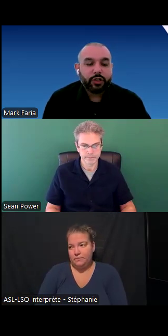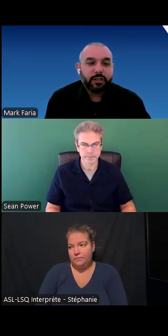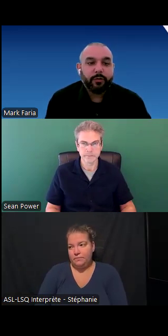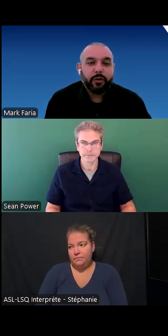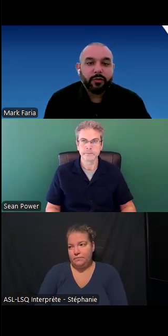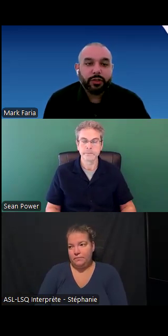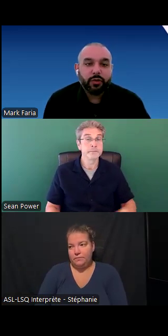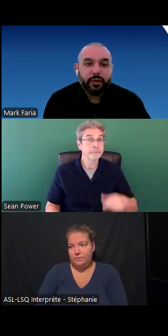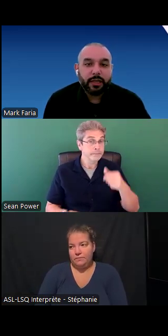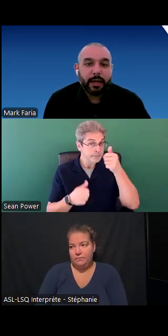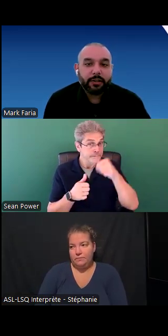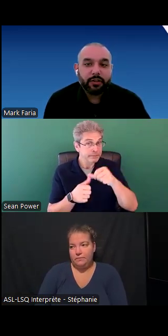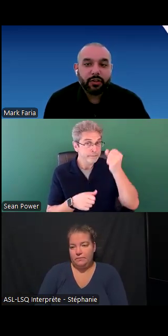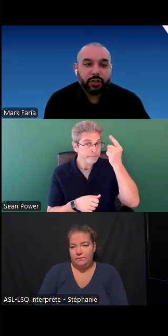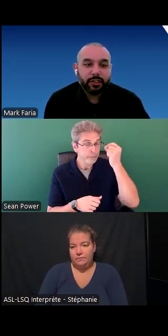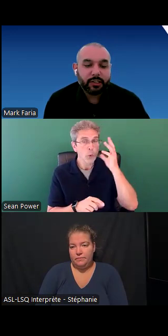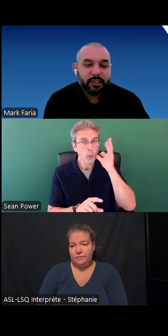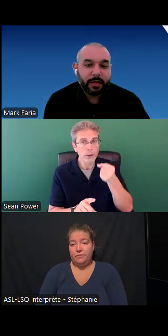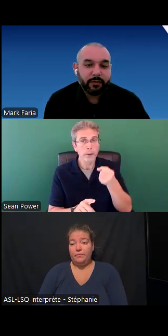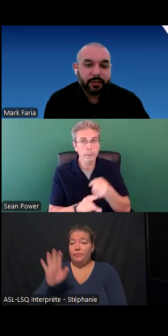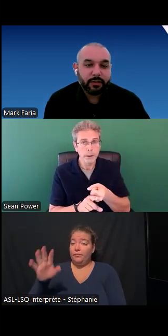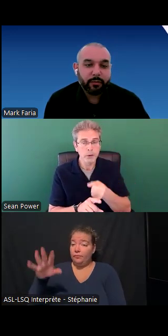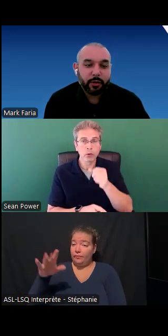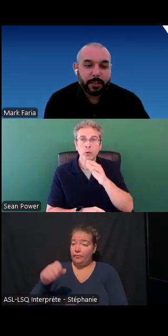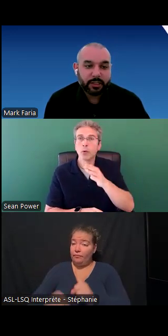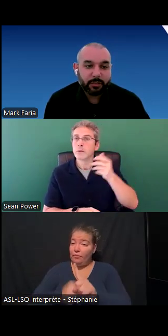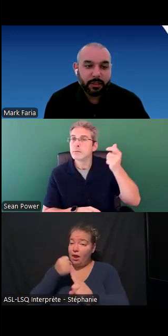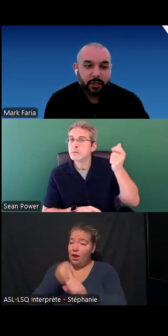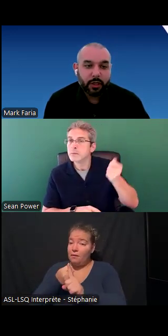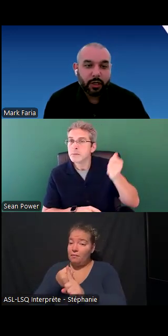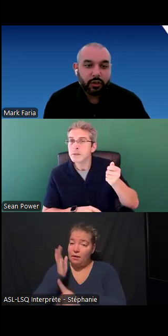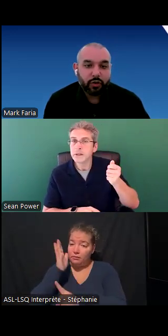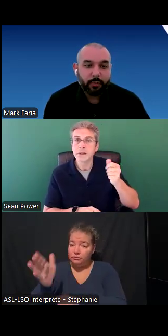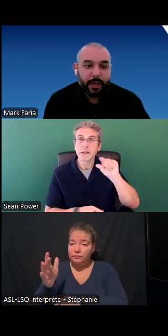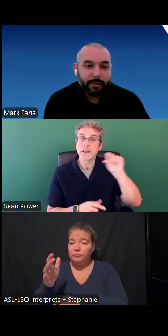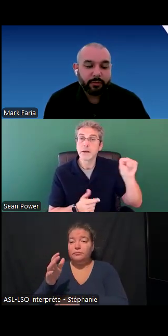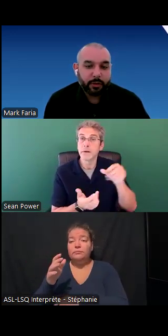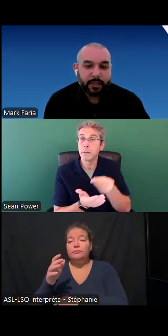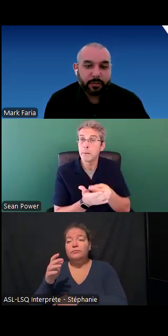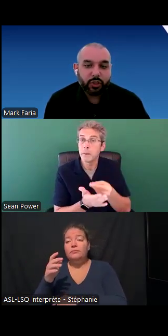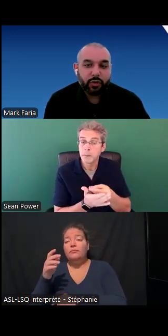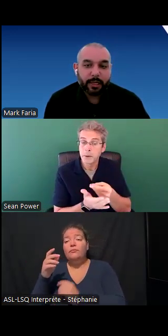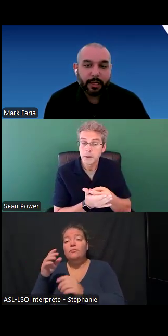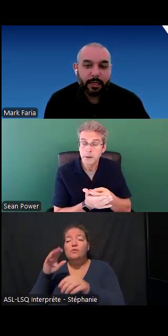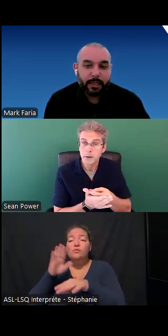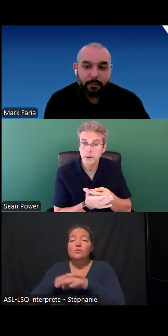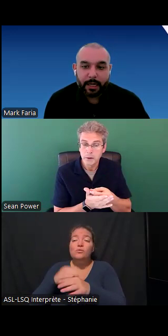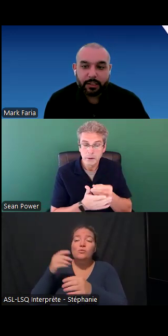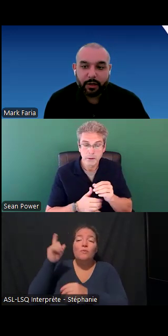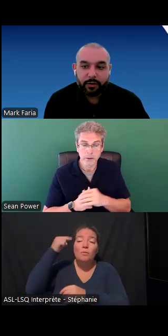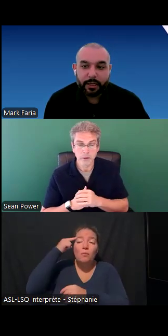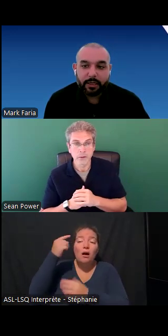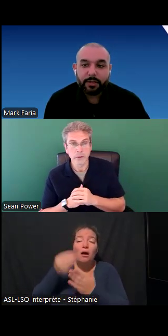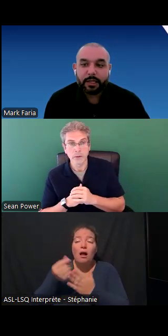So I mentioned this before as well too, the impact on social assistance benefits from an RDSP. So payments from an RDSP do not